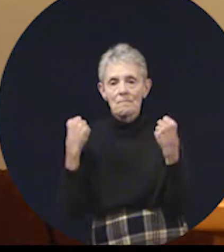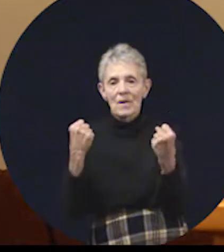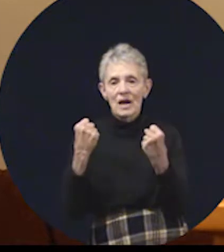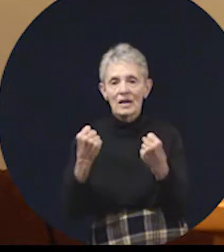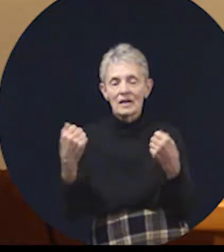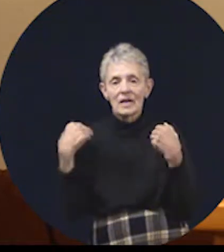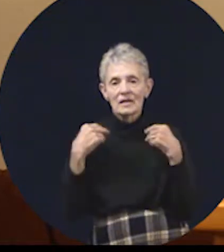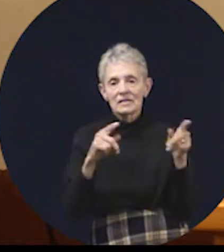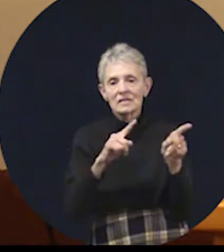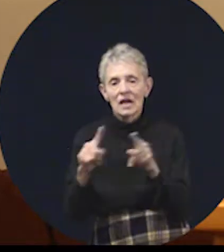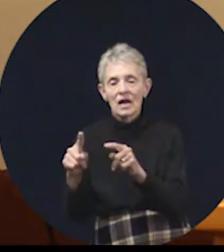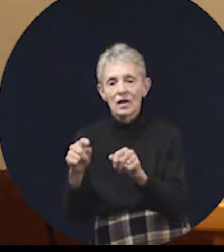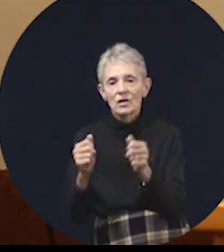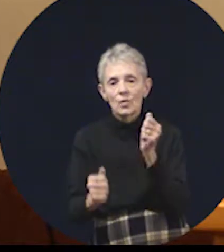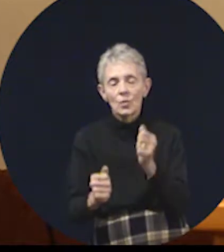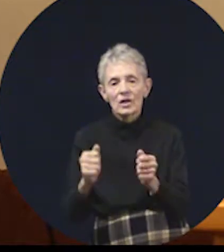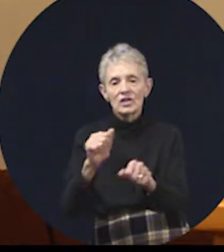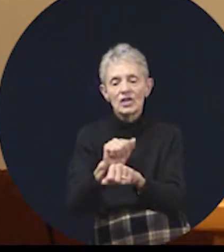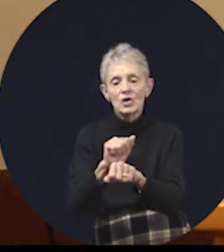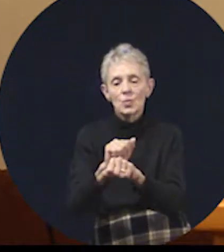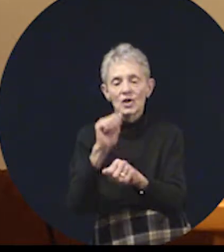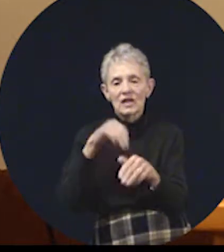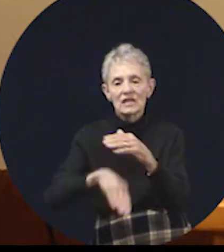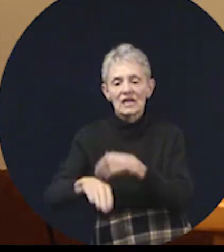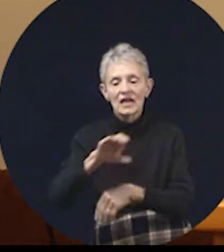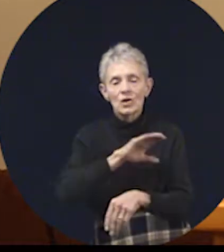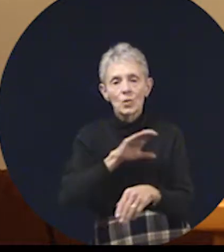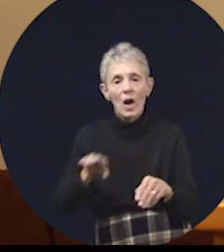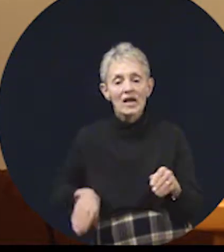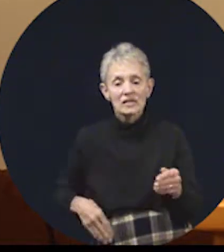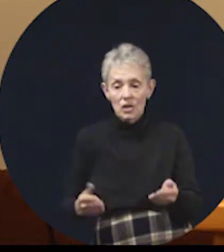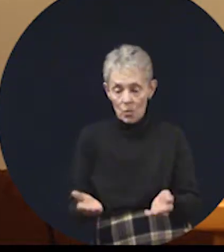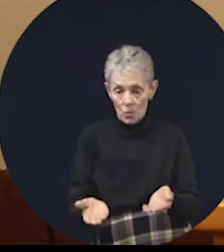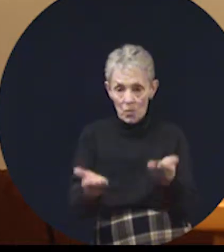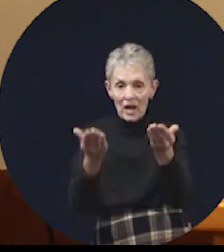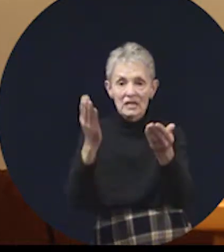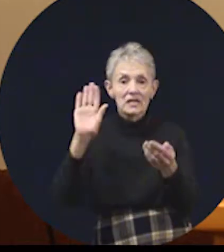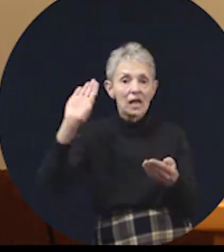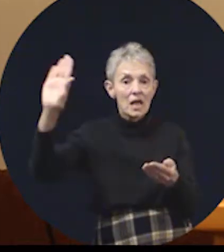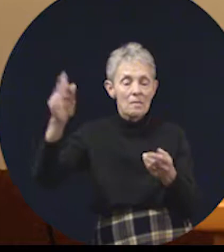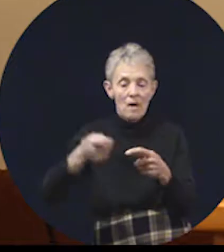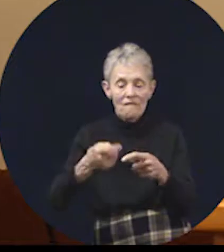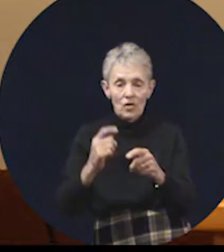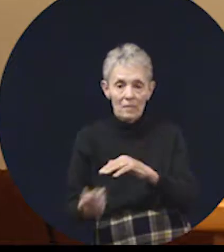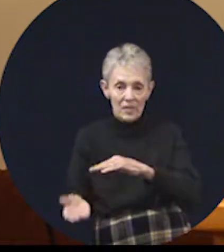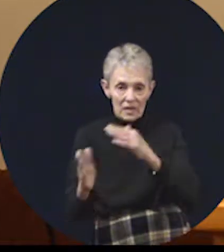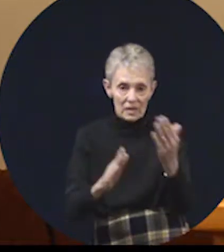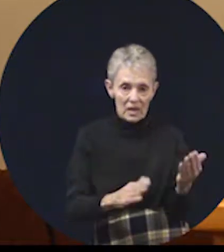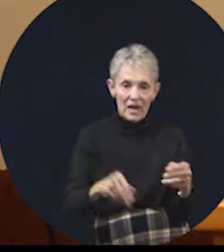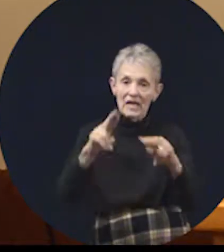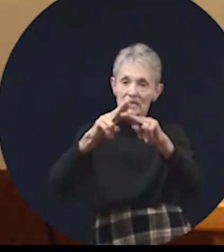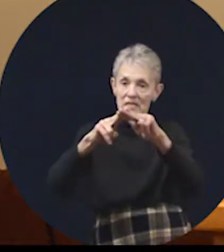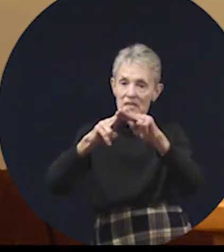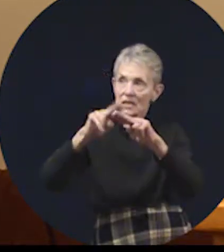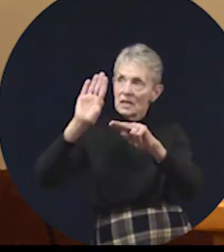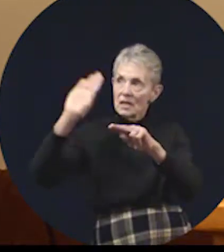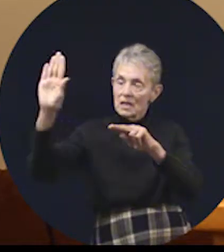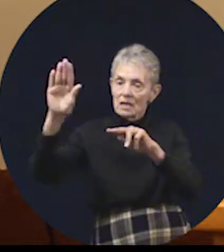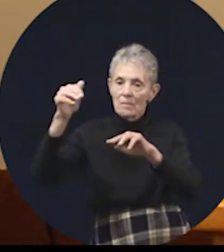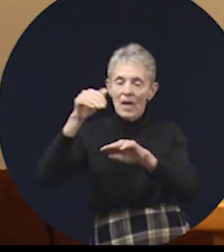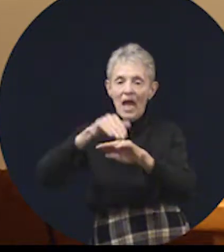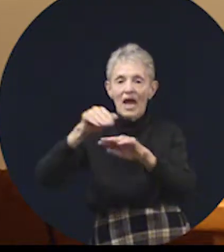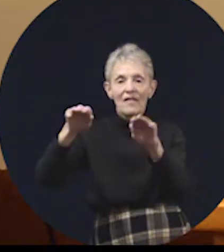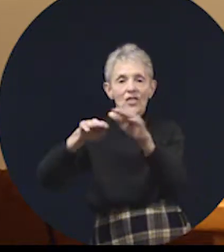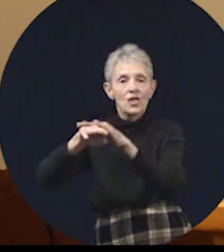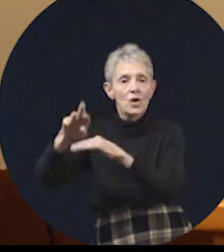worked in Christ, raising Him from the dead, and seating Him at His right